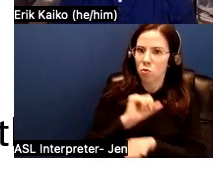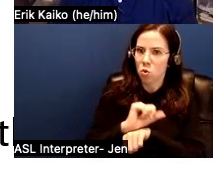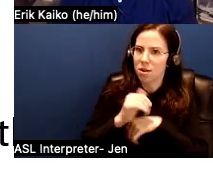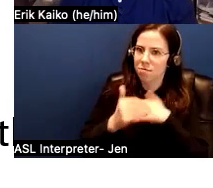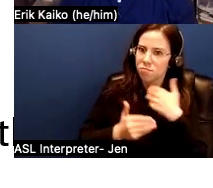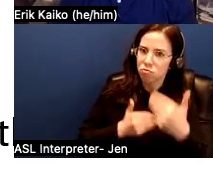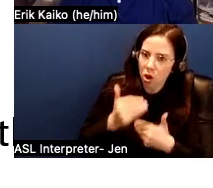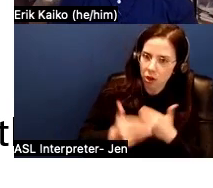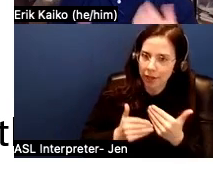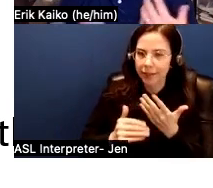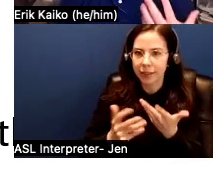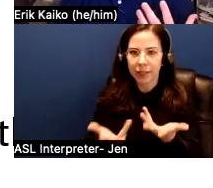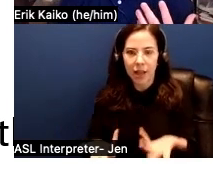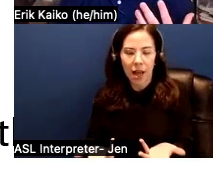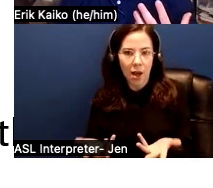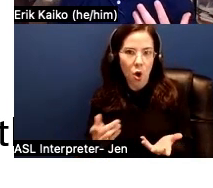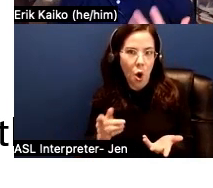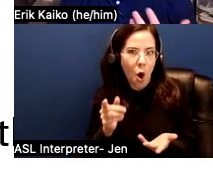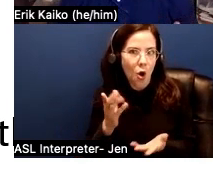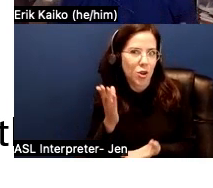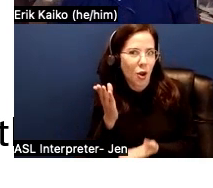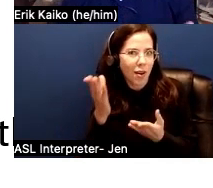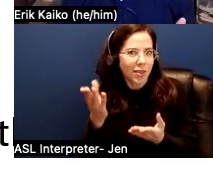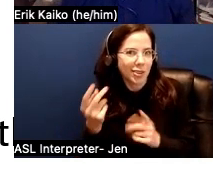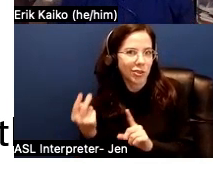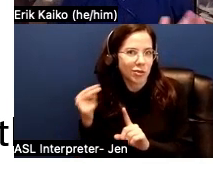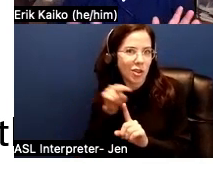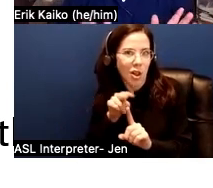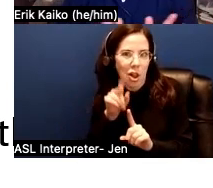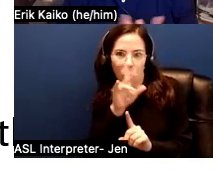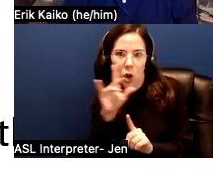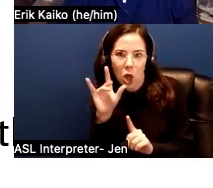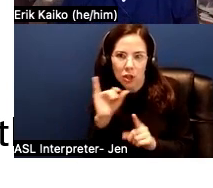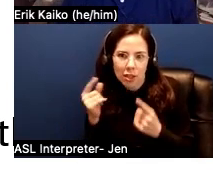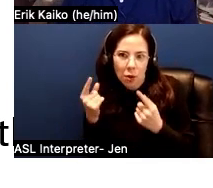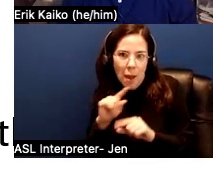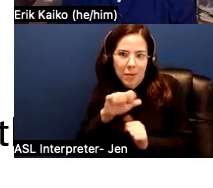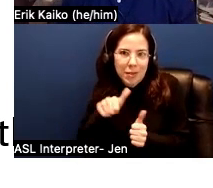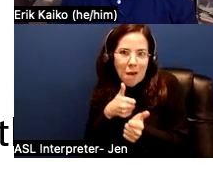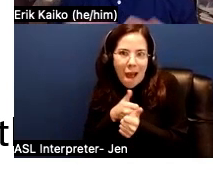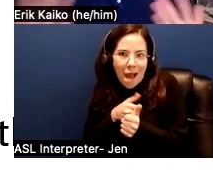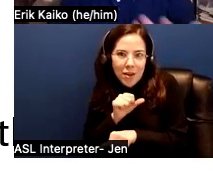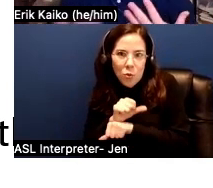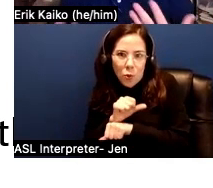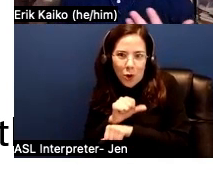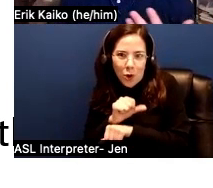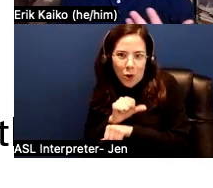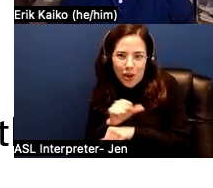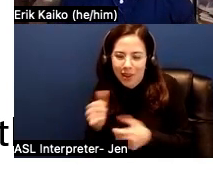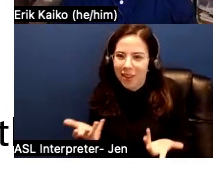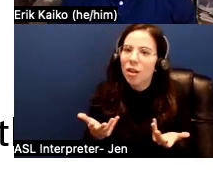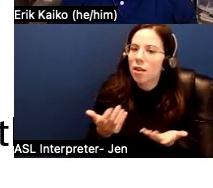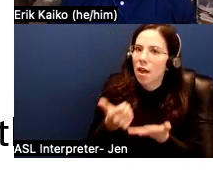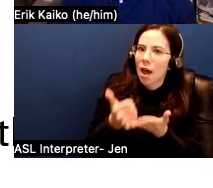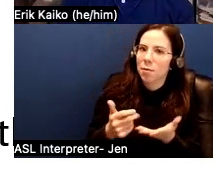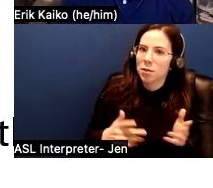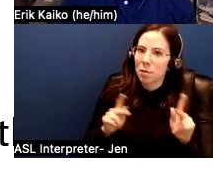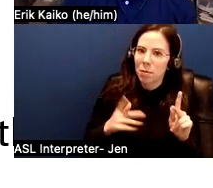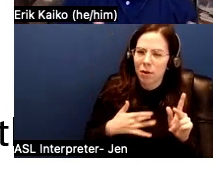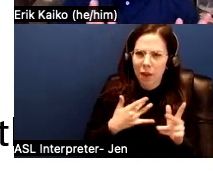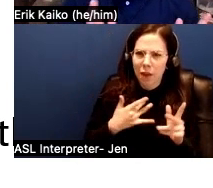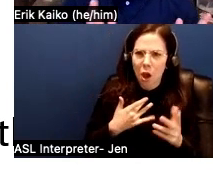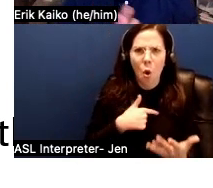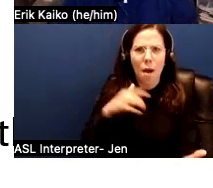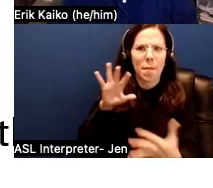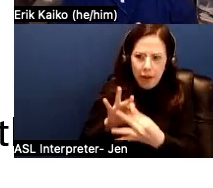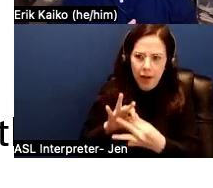you're offering a peek behind the scenes, that is a really, really strong motivator for people to feel like they are part of something other than themselves, part of that